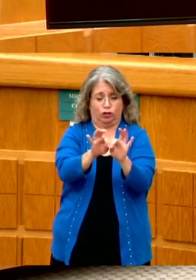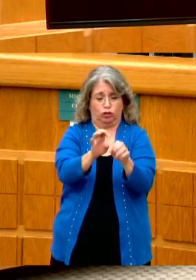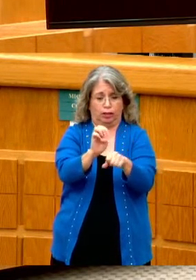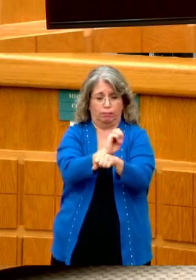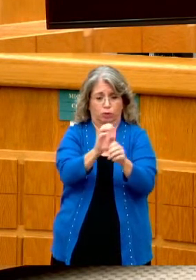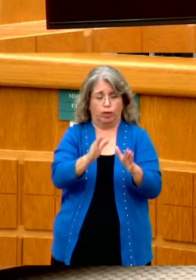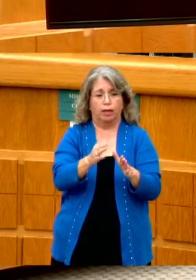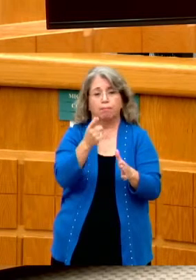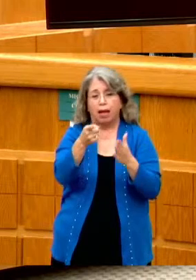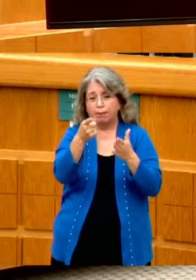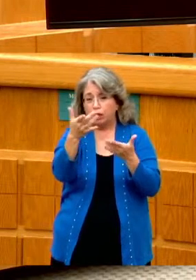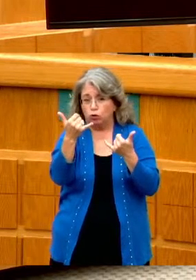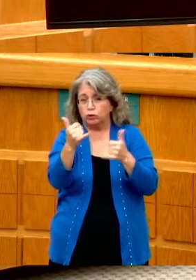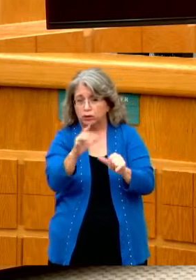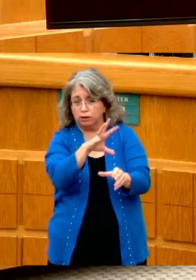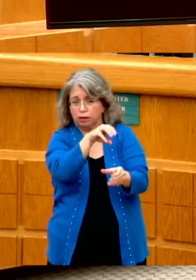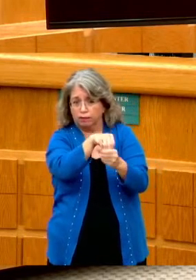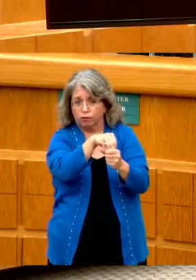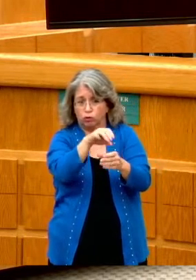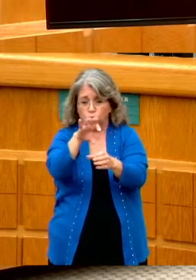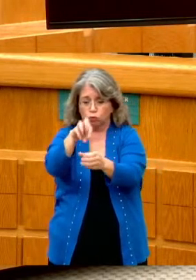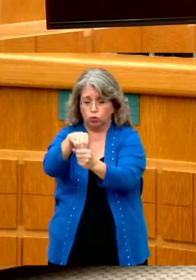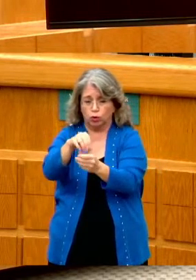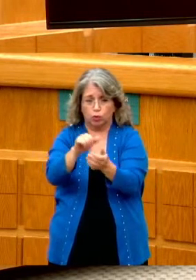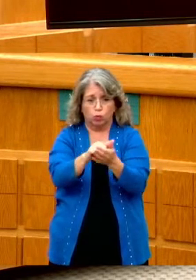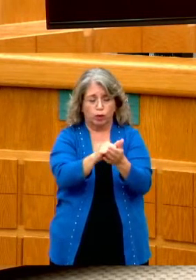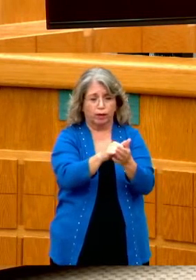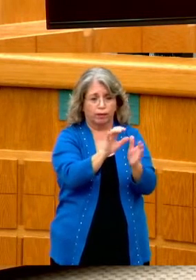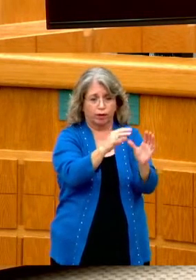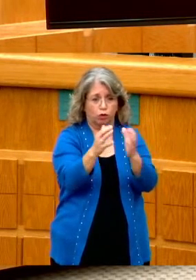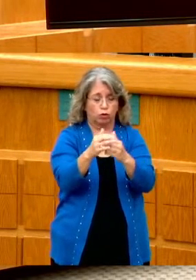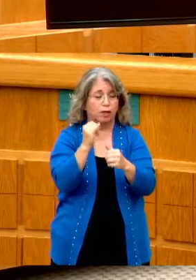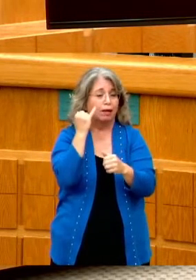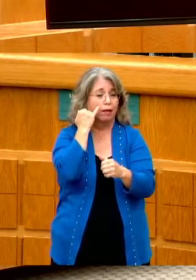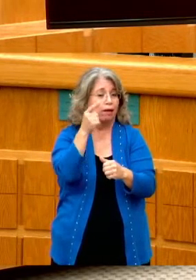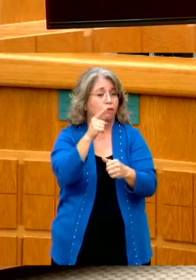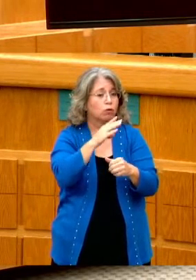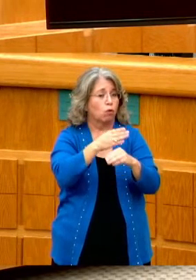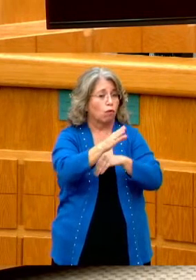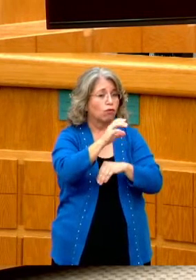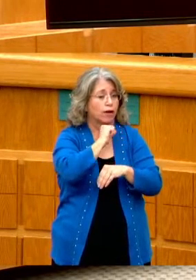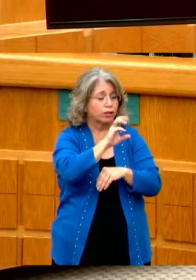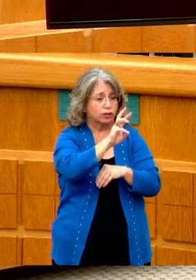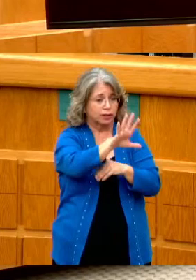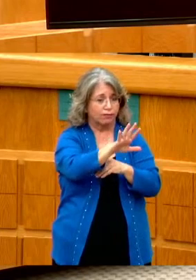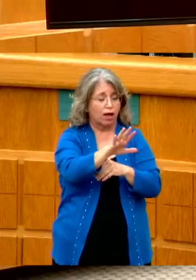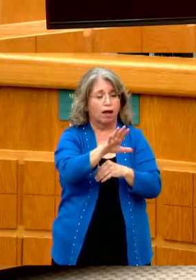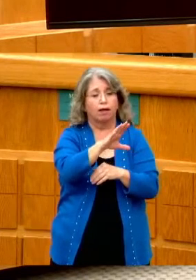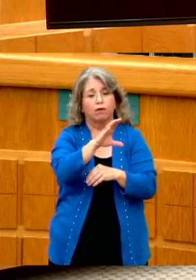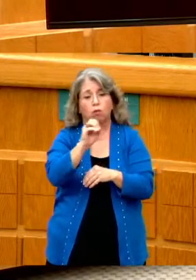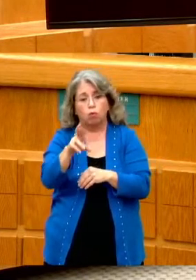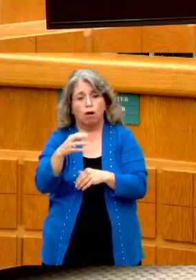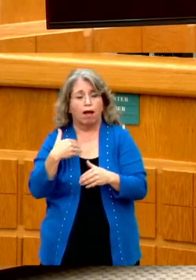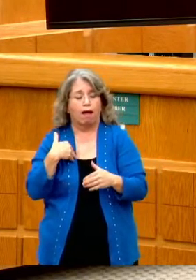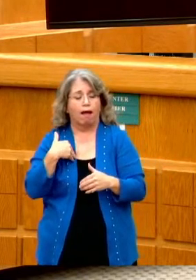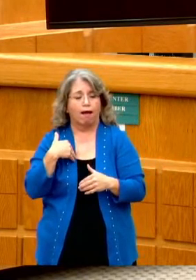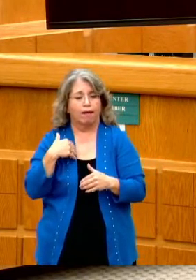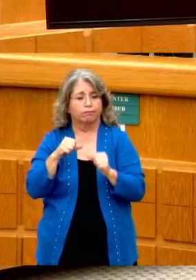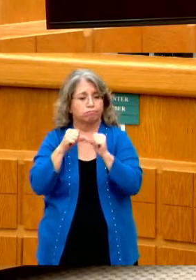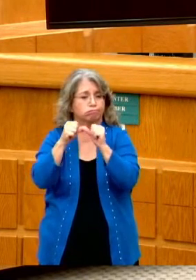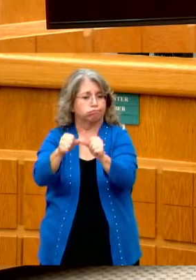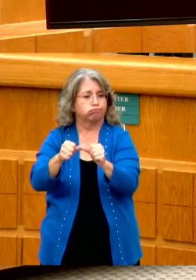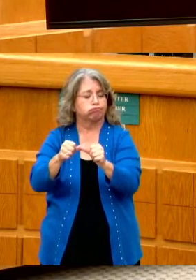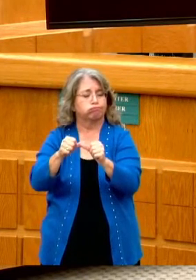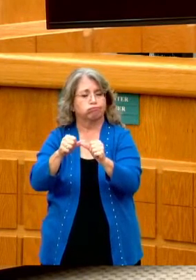or 1B, for example, if you're over the age of 65 and have chronic medical conditions. ¿Por qué no se mencionó a los